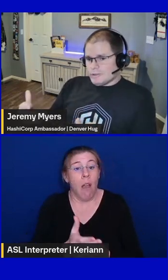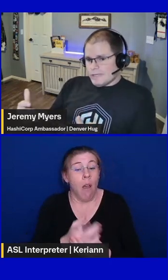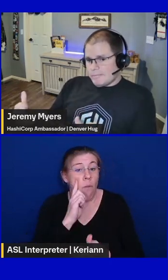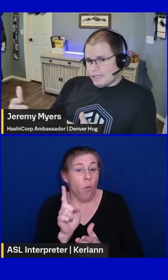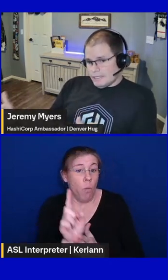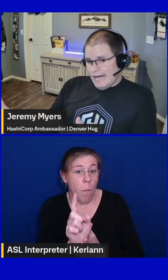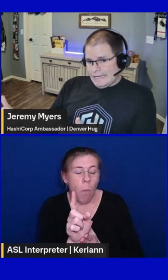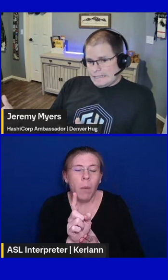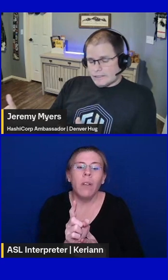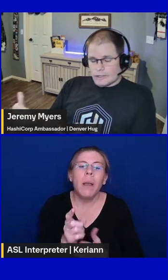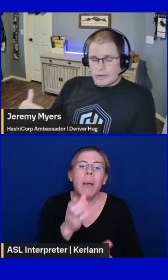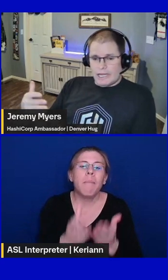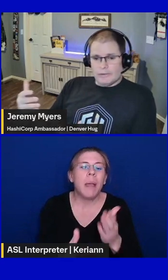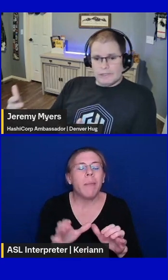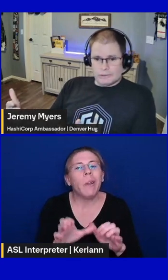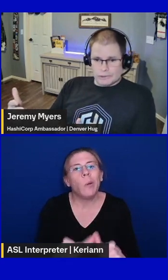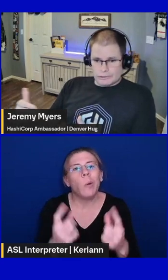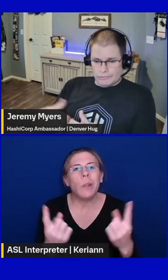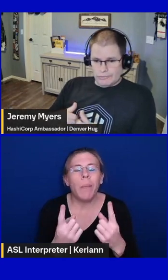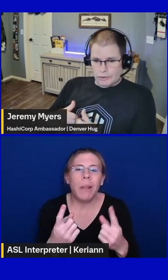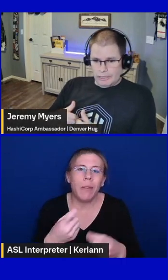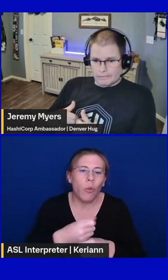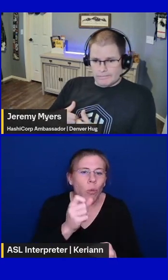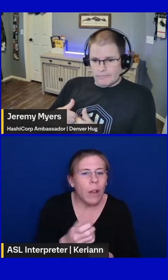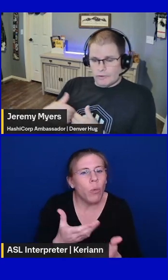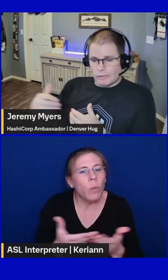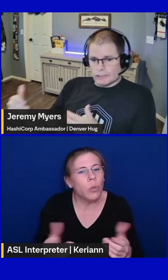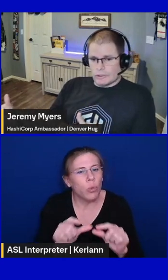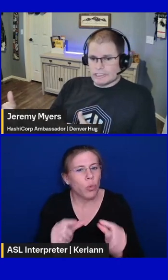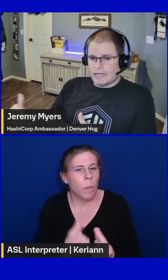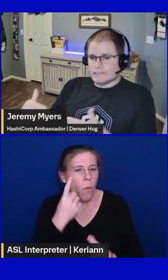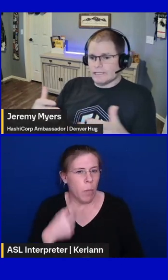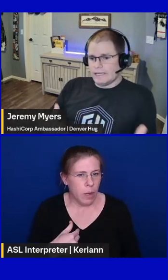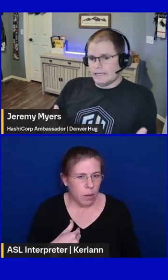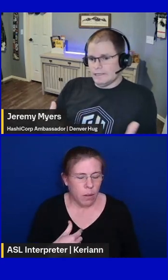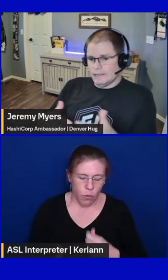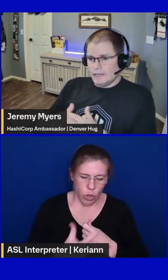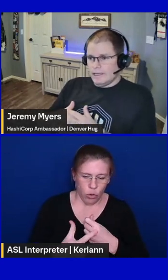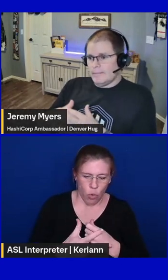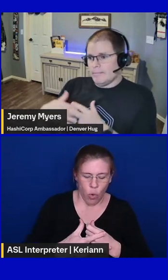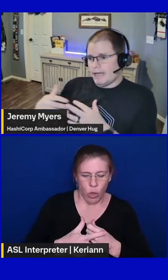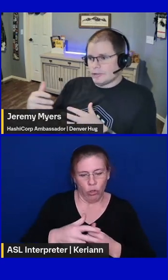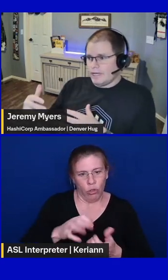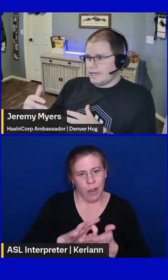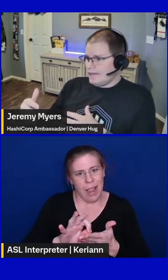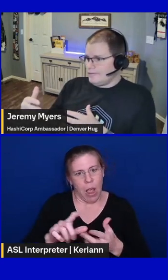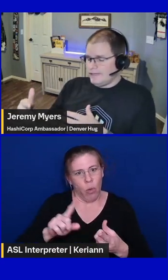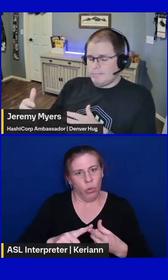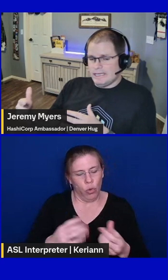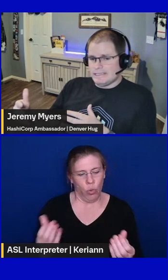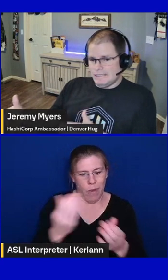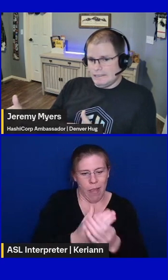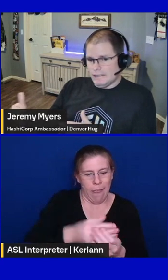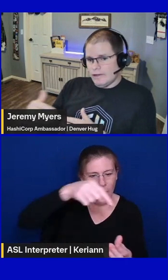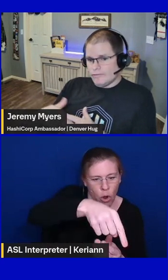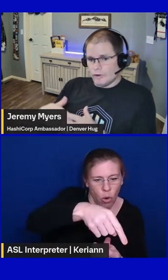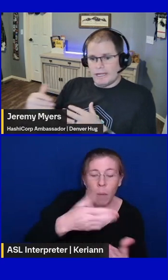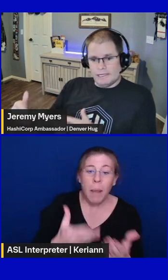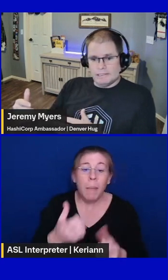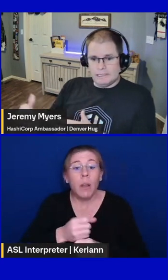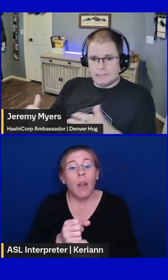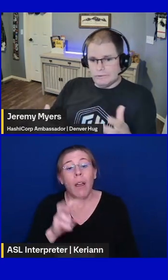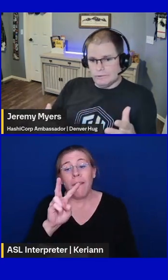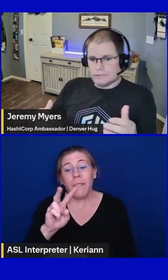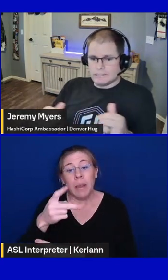might do something like create a resource group for me, for my storage account to land in. It might create a VPC for